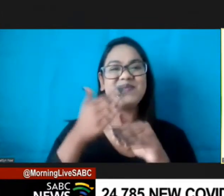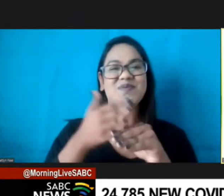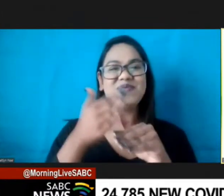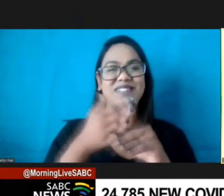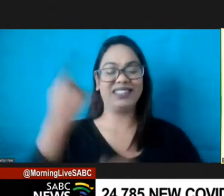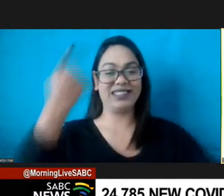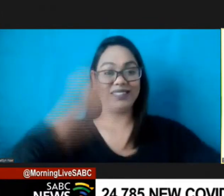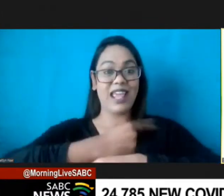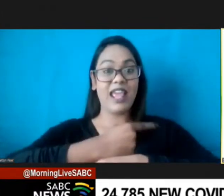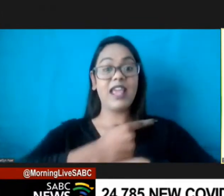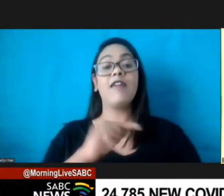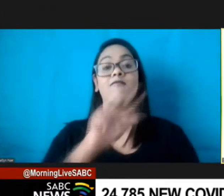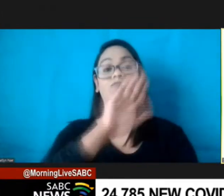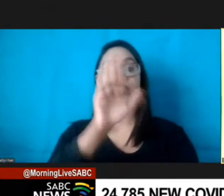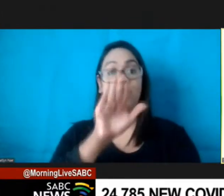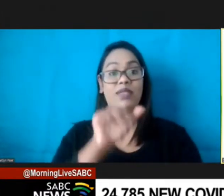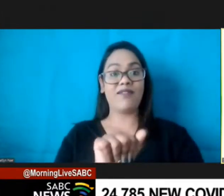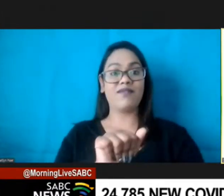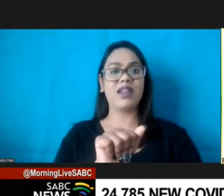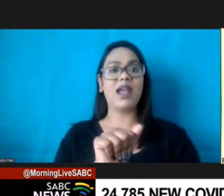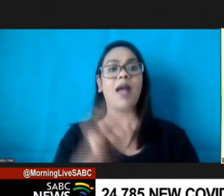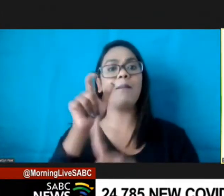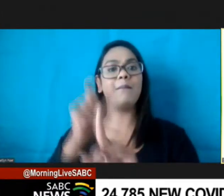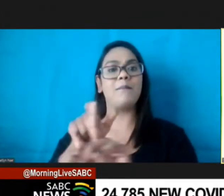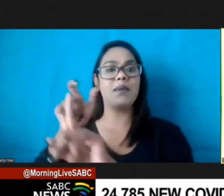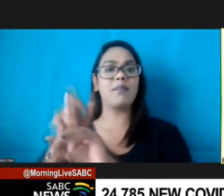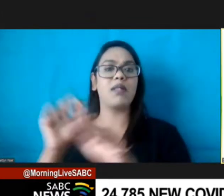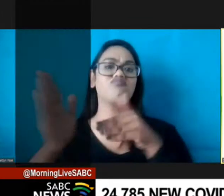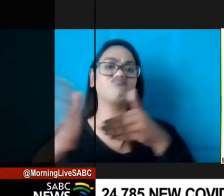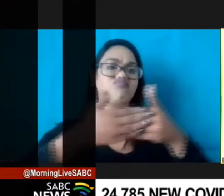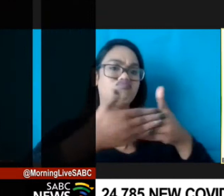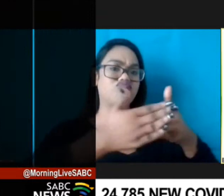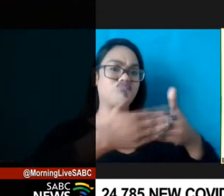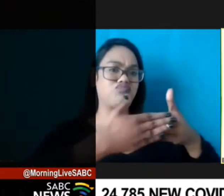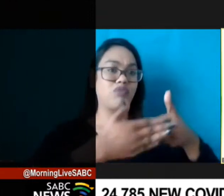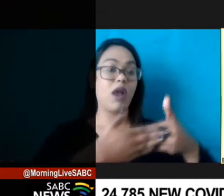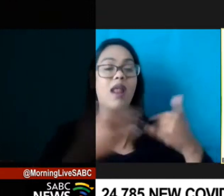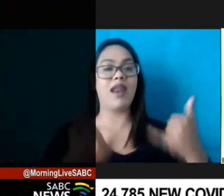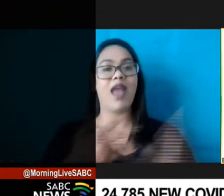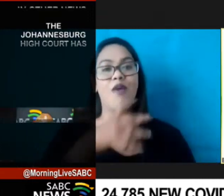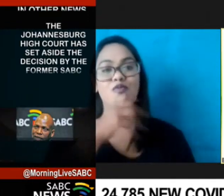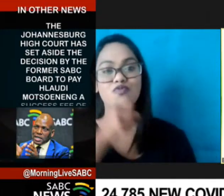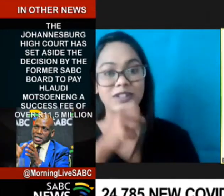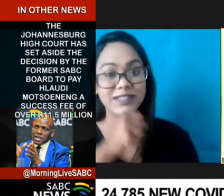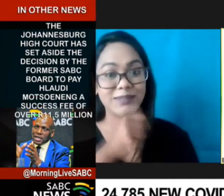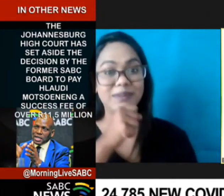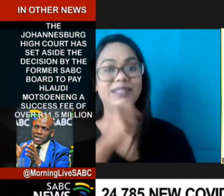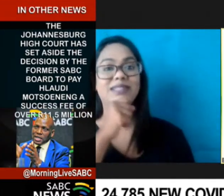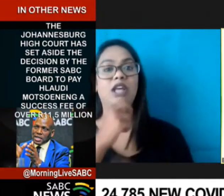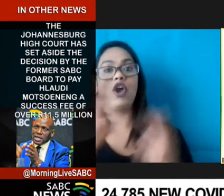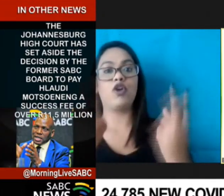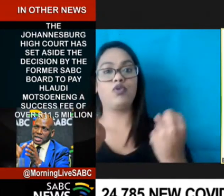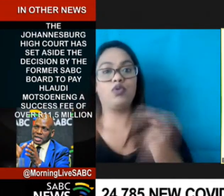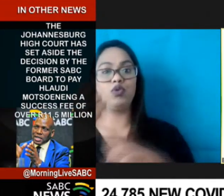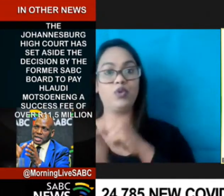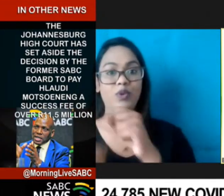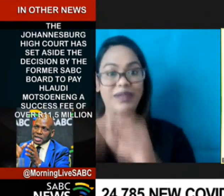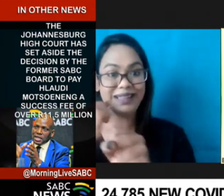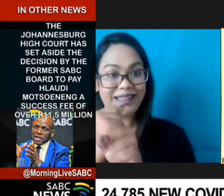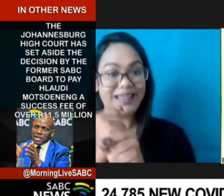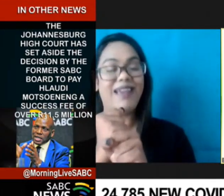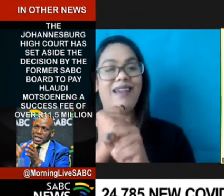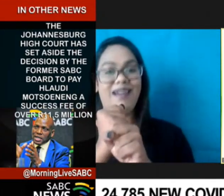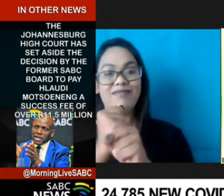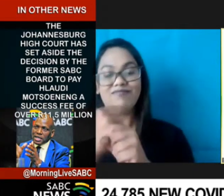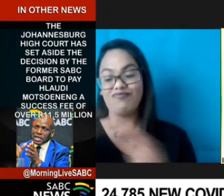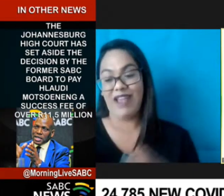South Africa as we head towards the Christmas and New Year festive period. This is the second festive season